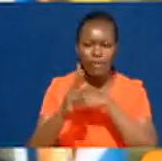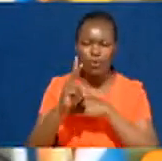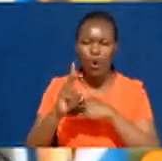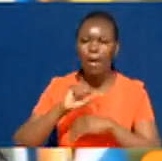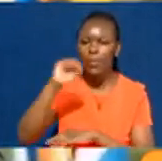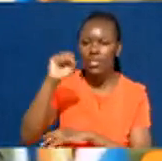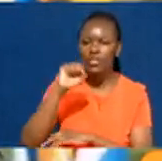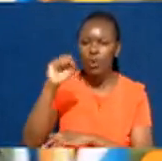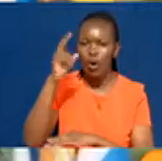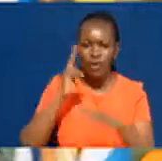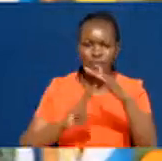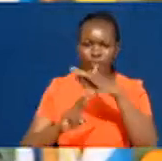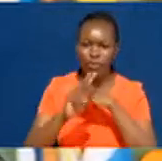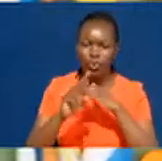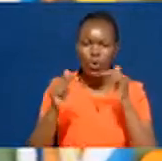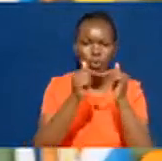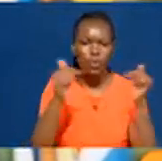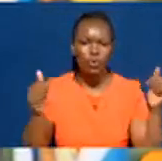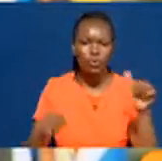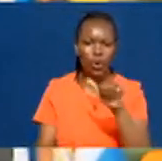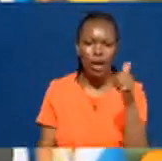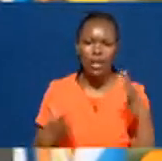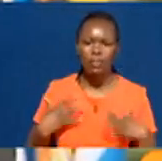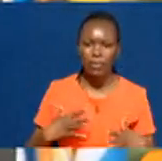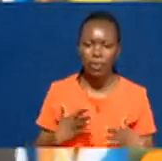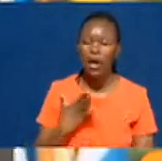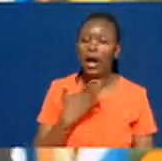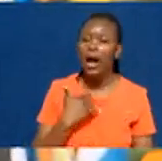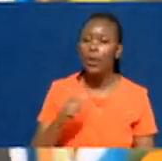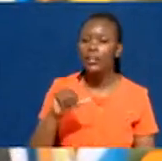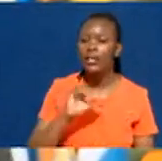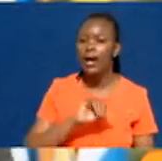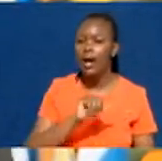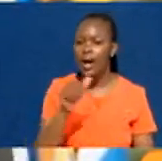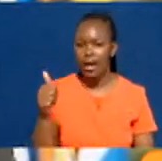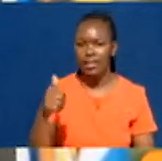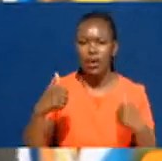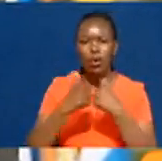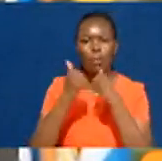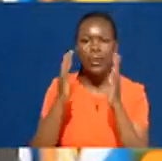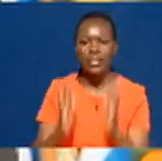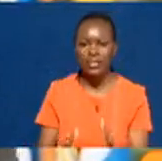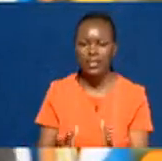ours. I want our competitors to rest assured